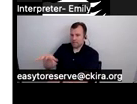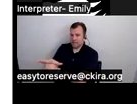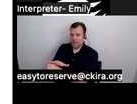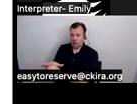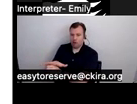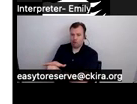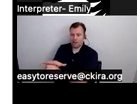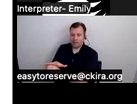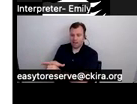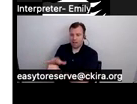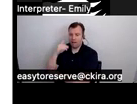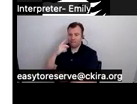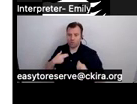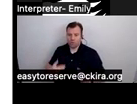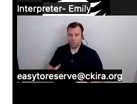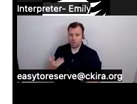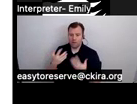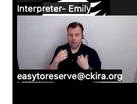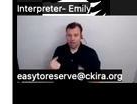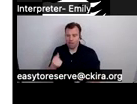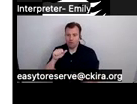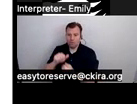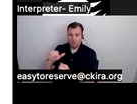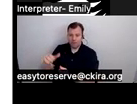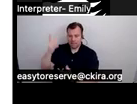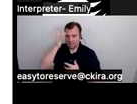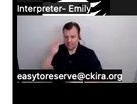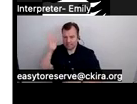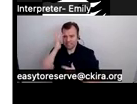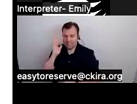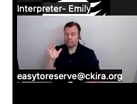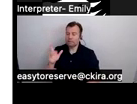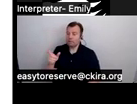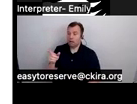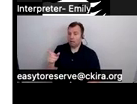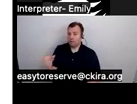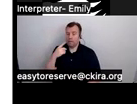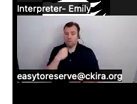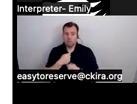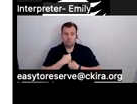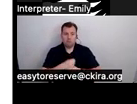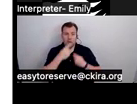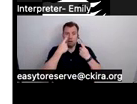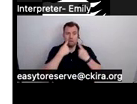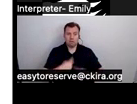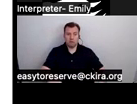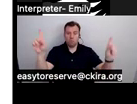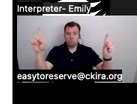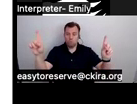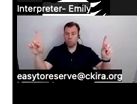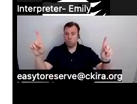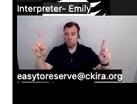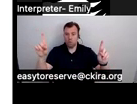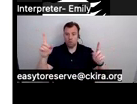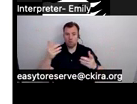area of human health, this particular disease. So they may actually issue an announcement that might last for